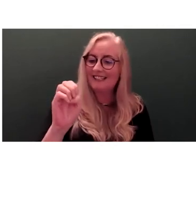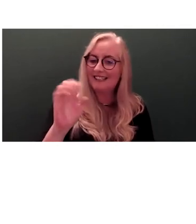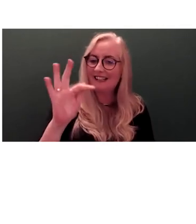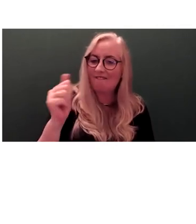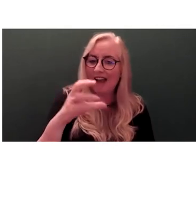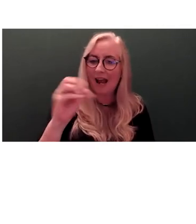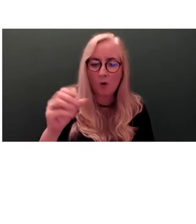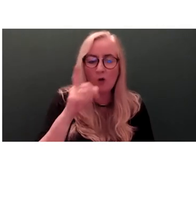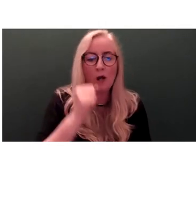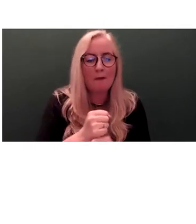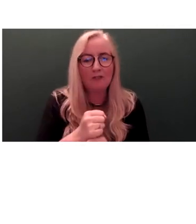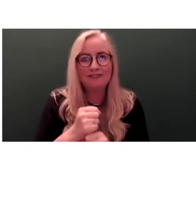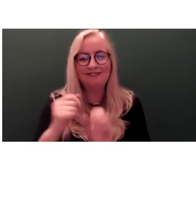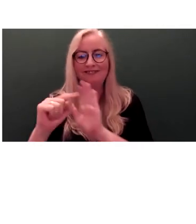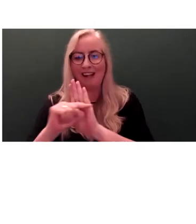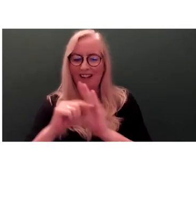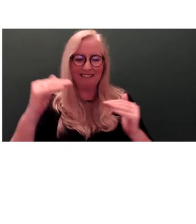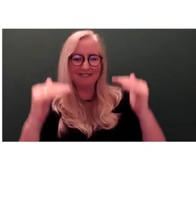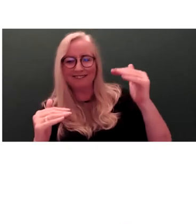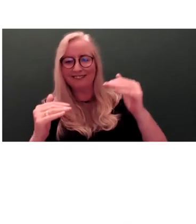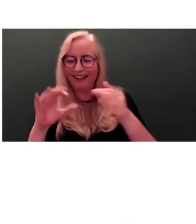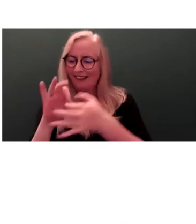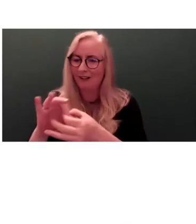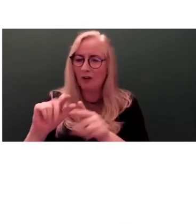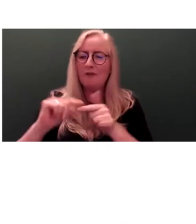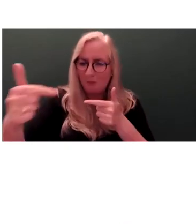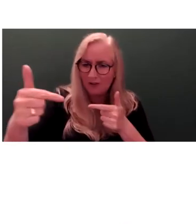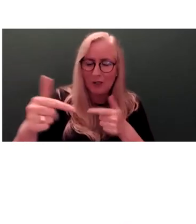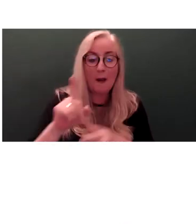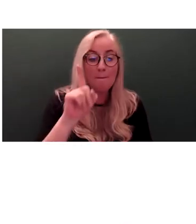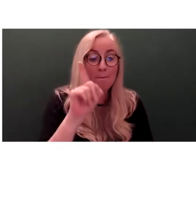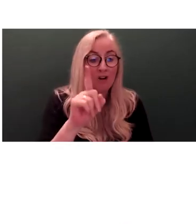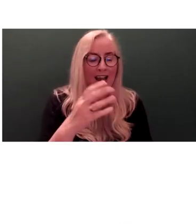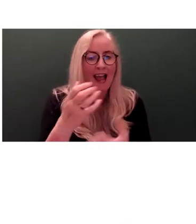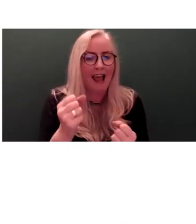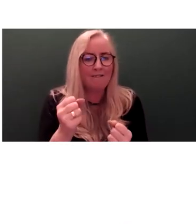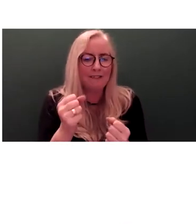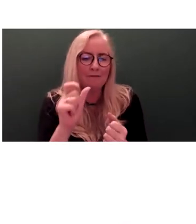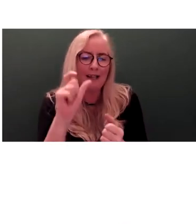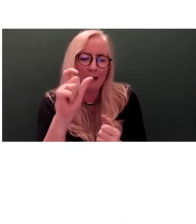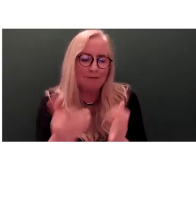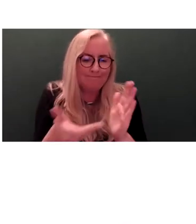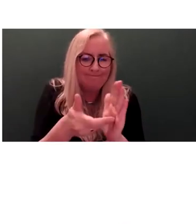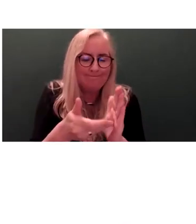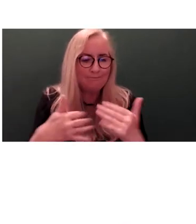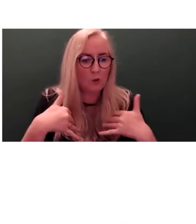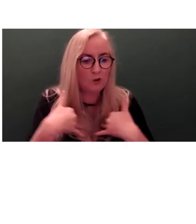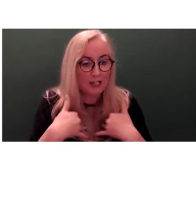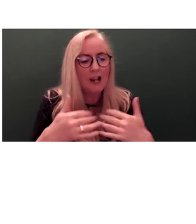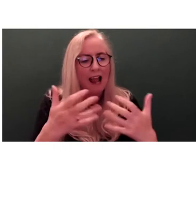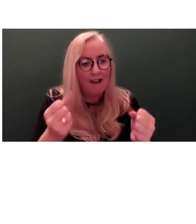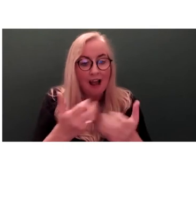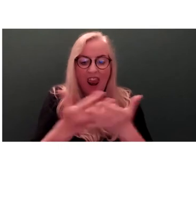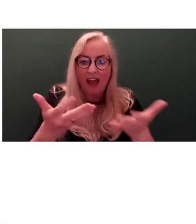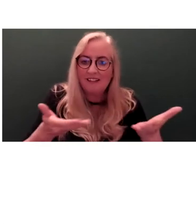possible downsides. But let me just, put the following concern out there. I've heard lots of discussions, I think we